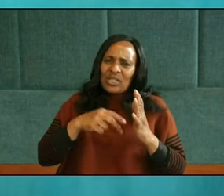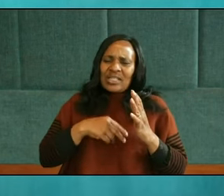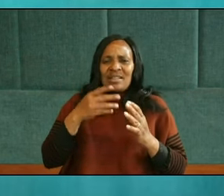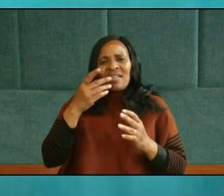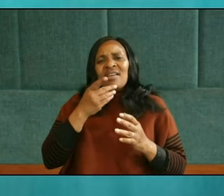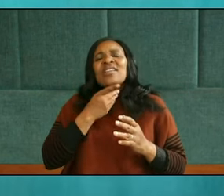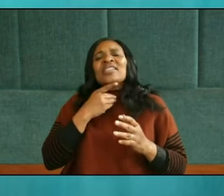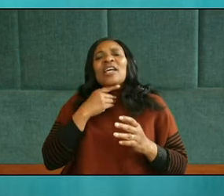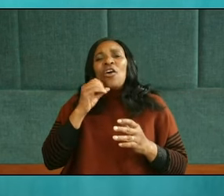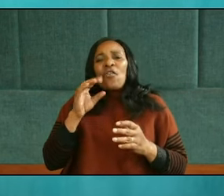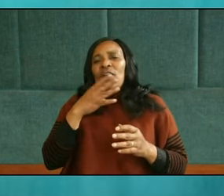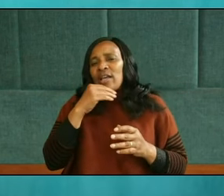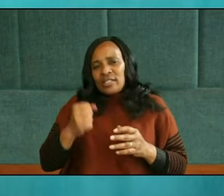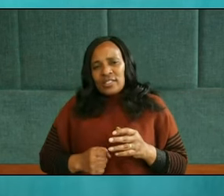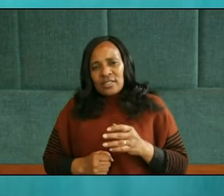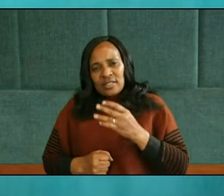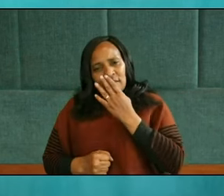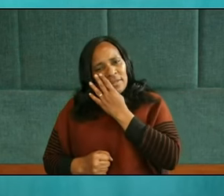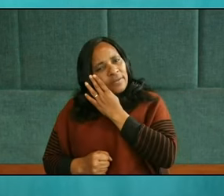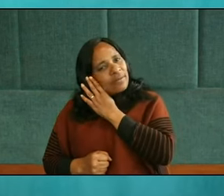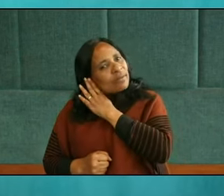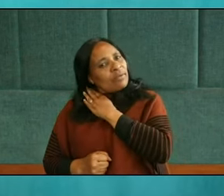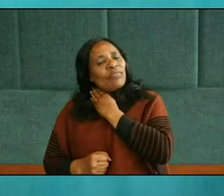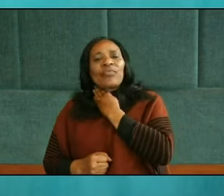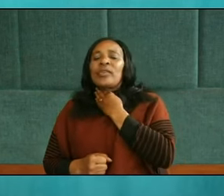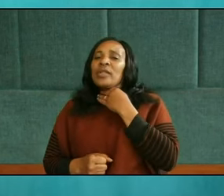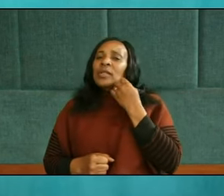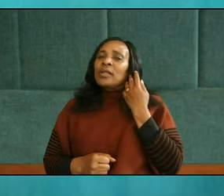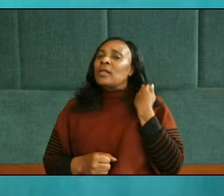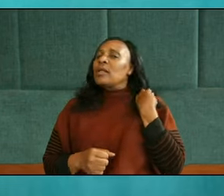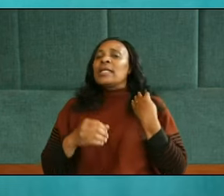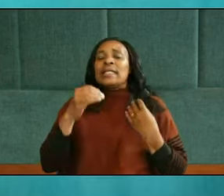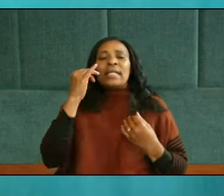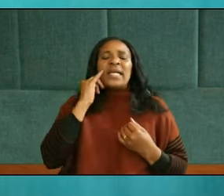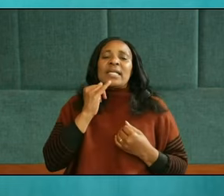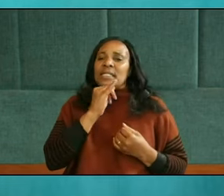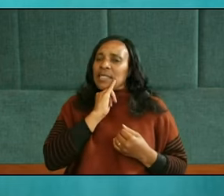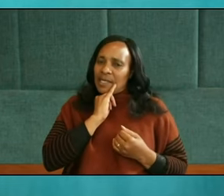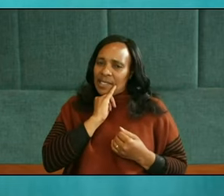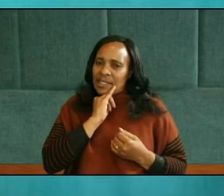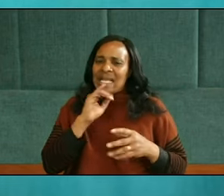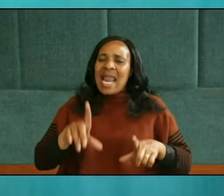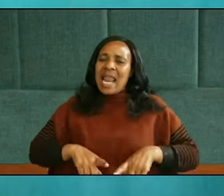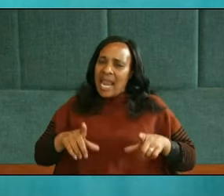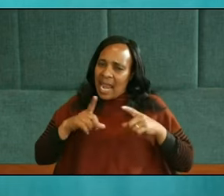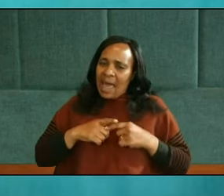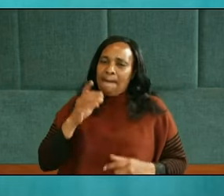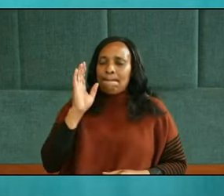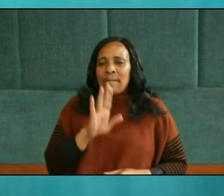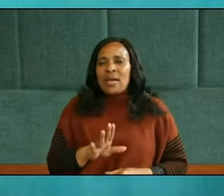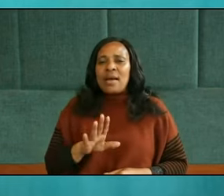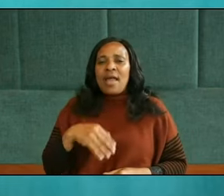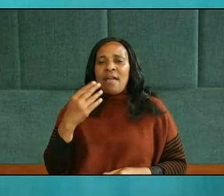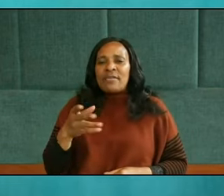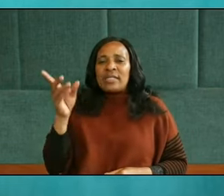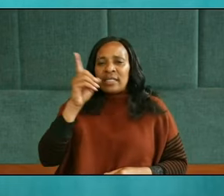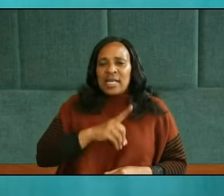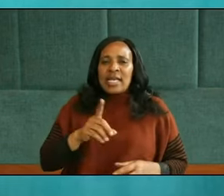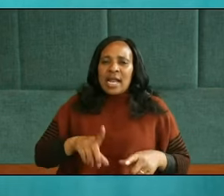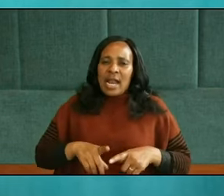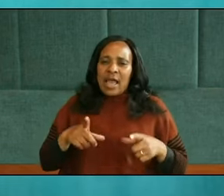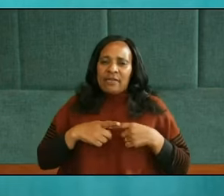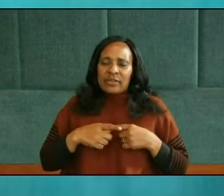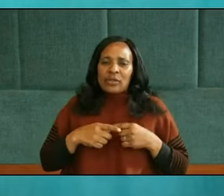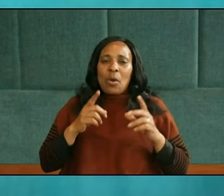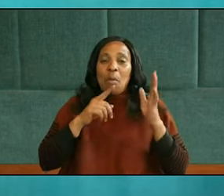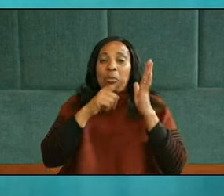figured out that the Israelites, their lives, their day-to-day lives,